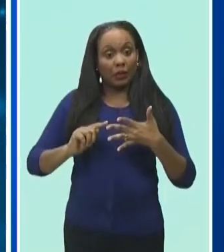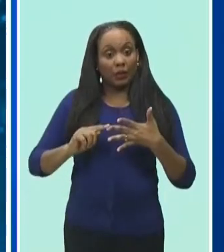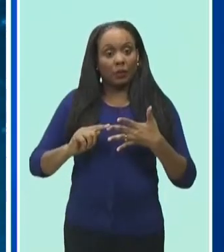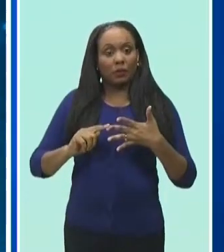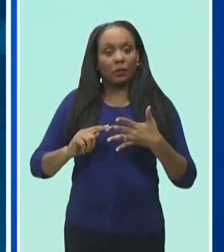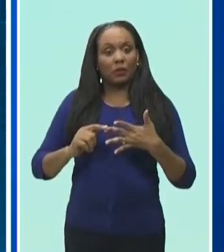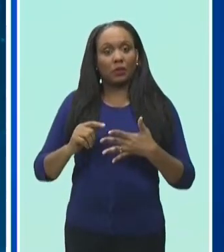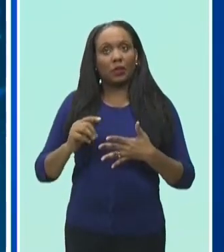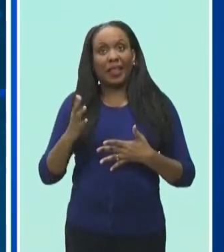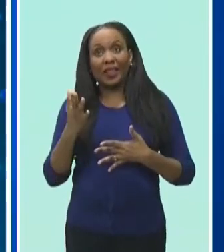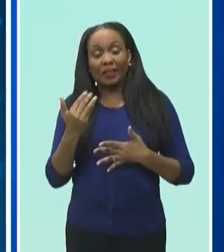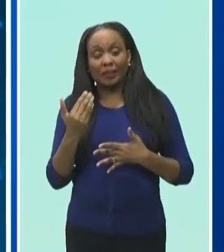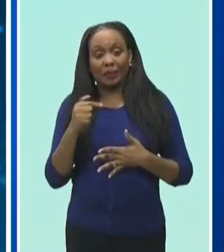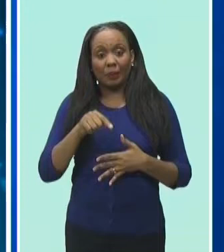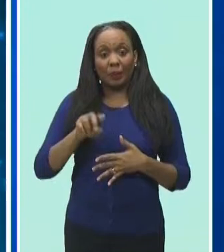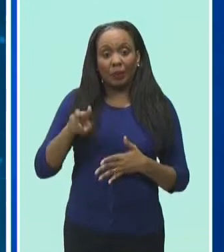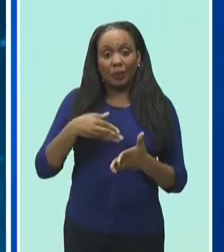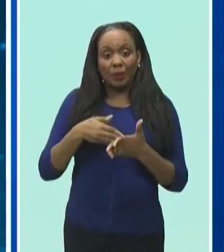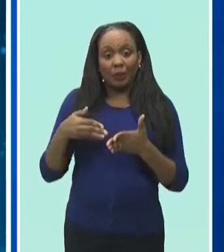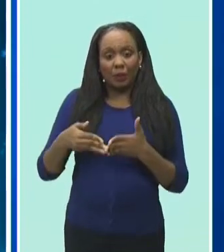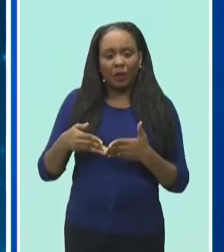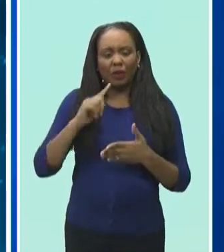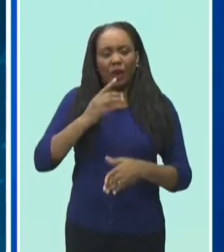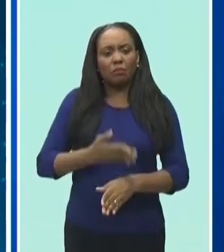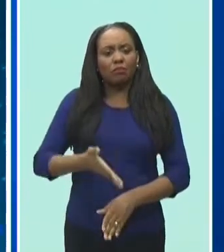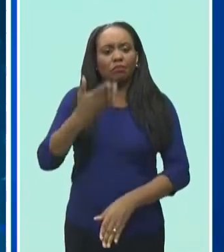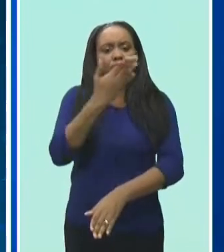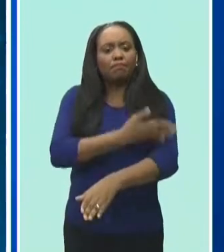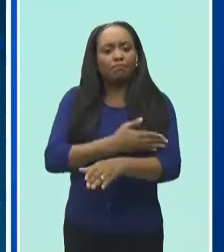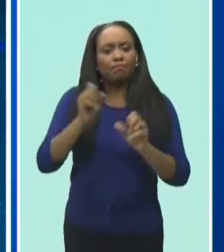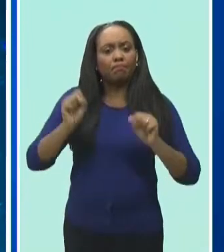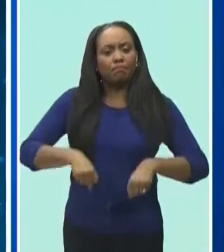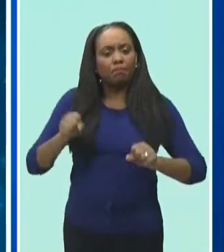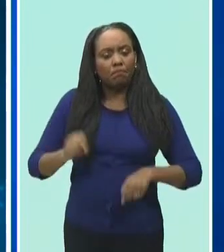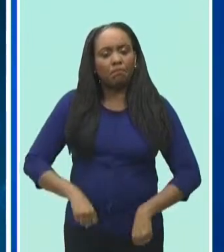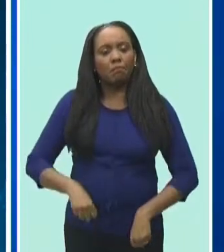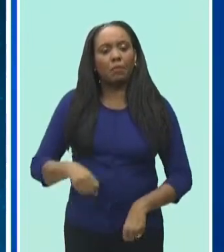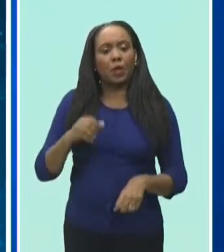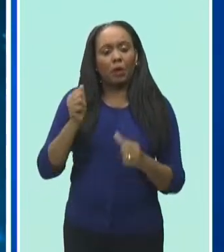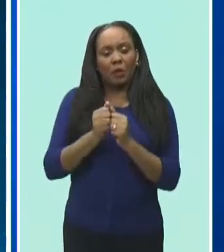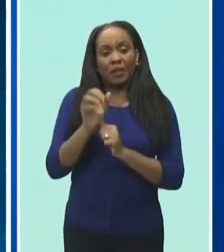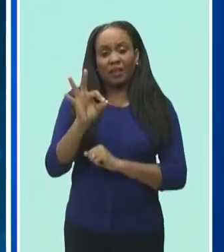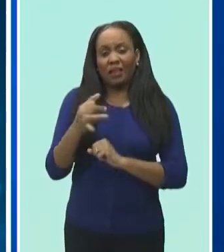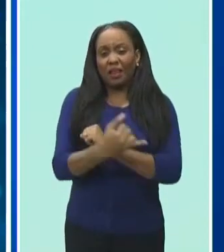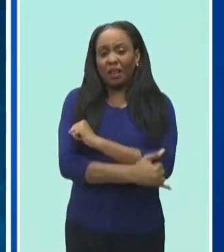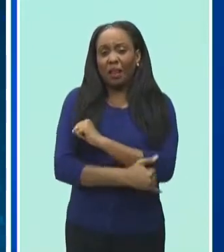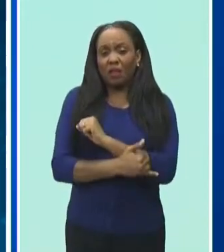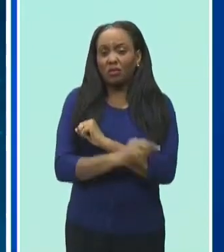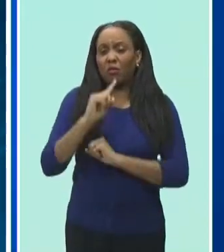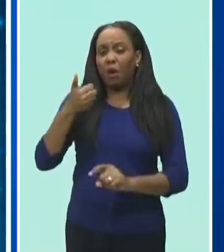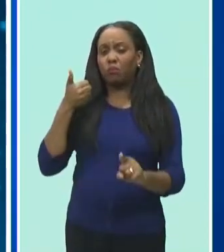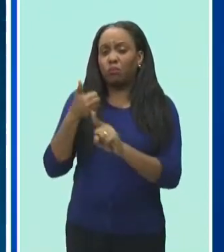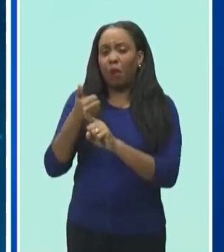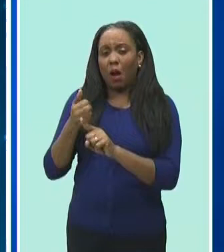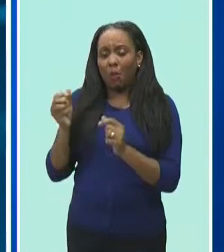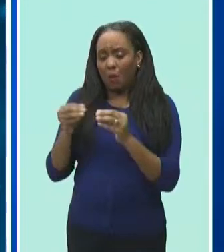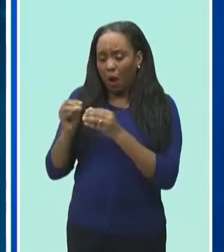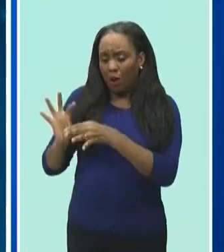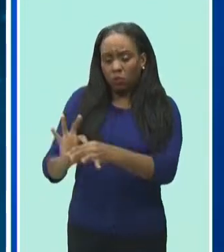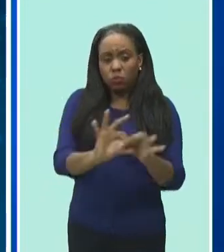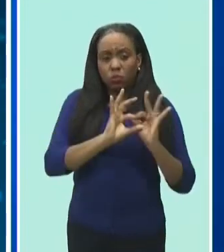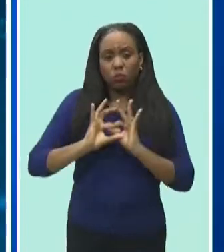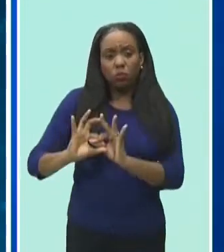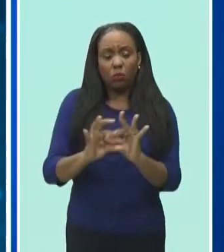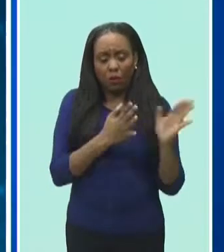Resilience Facility, which is designed to boost capacity in 9 countries to achieve more effective and coordinated